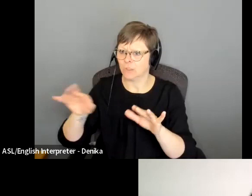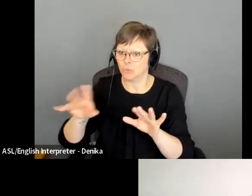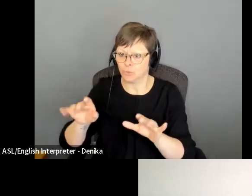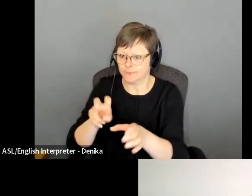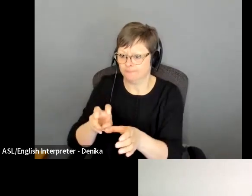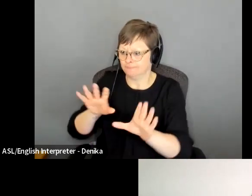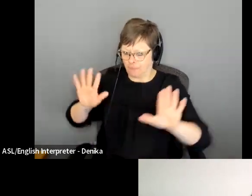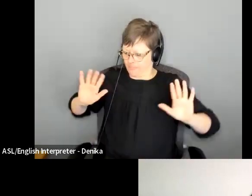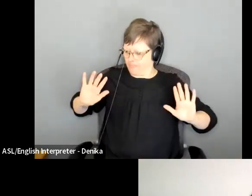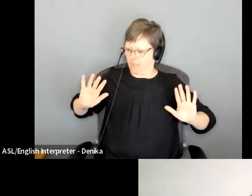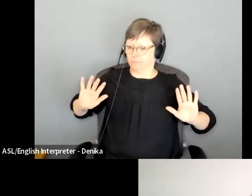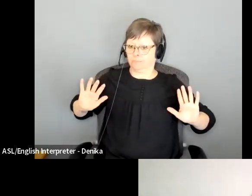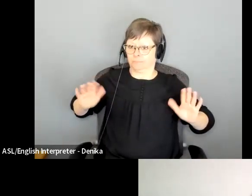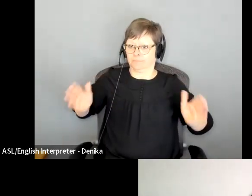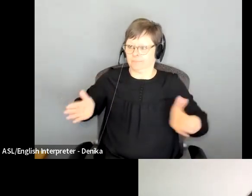give the person space.